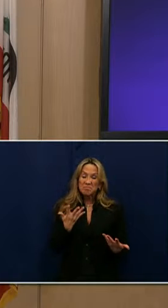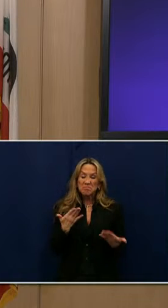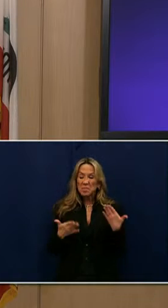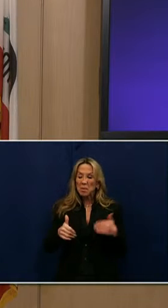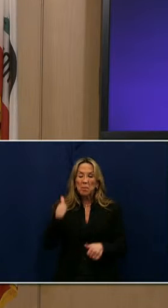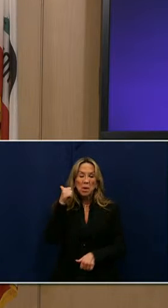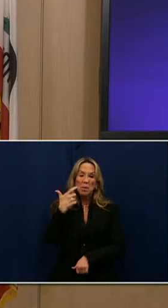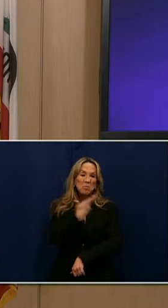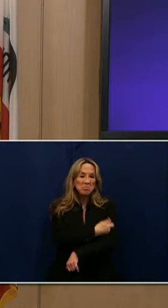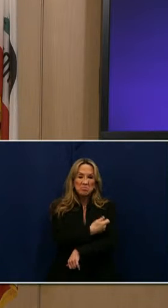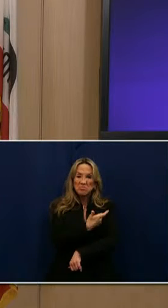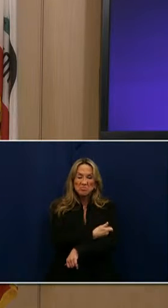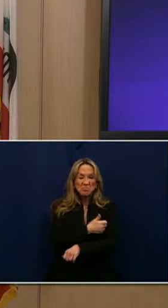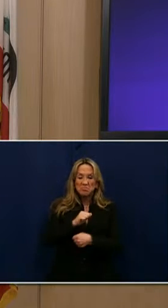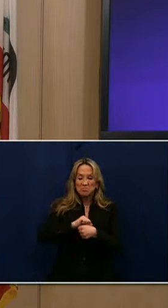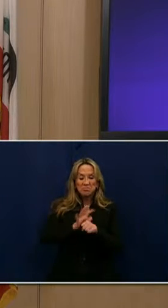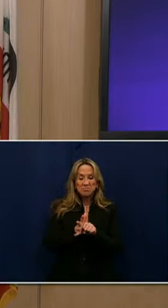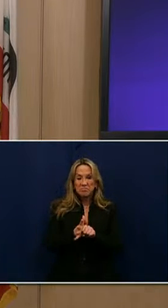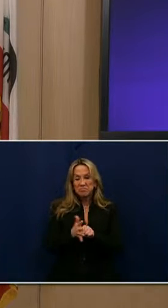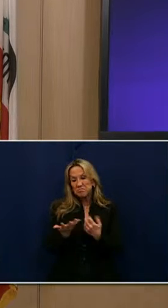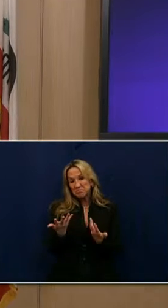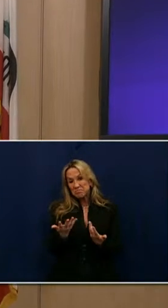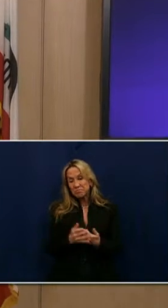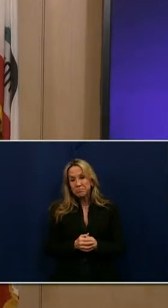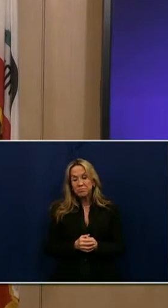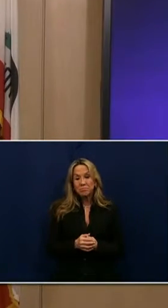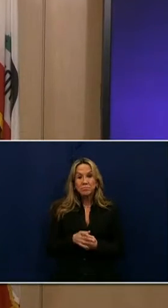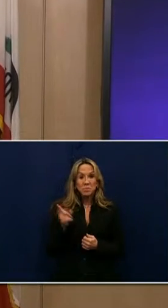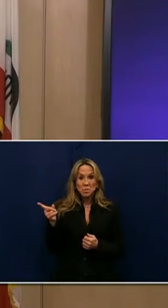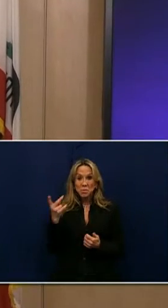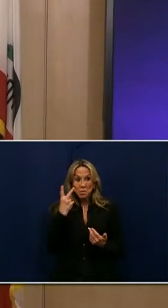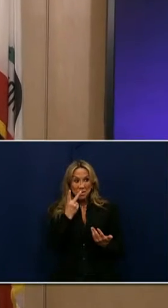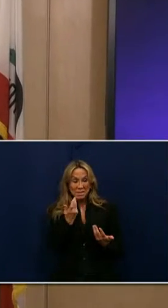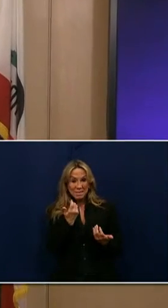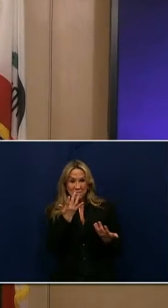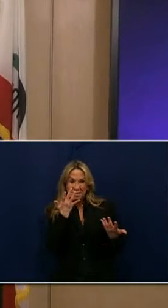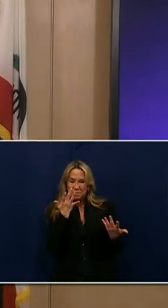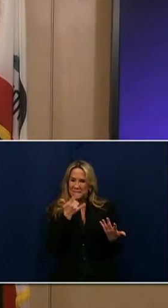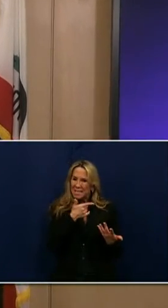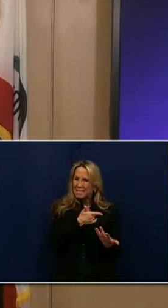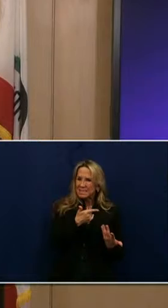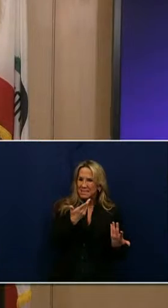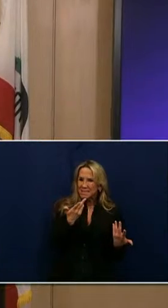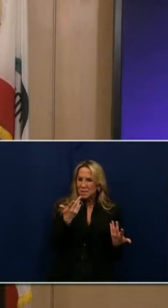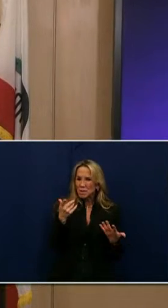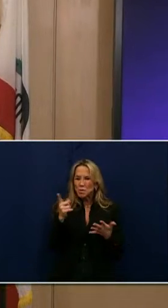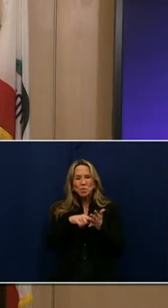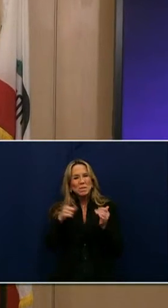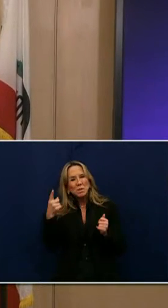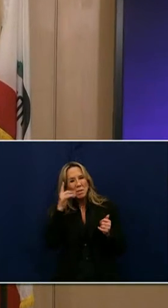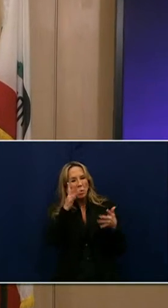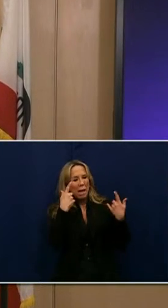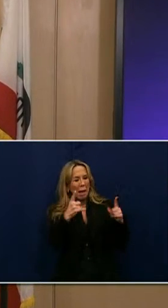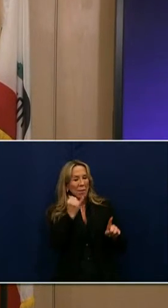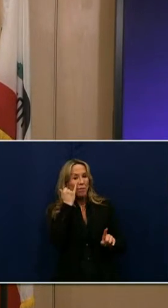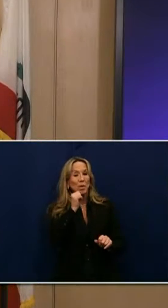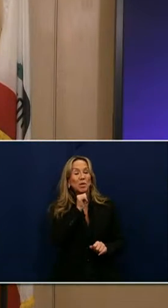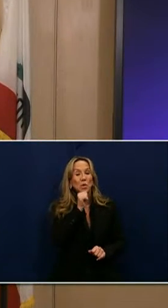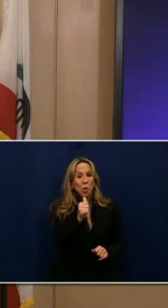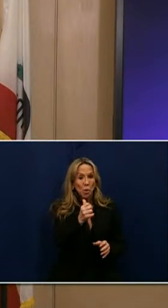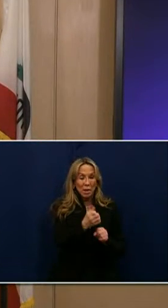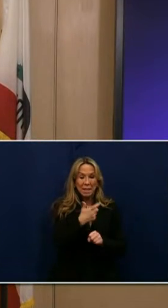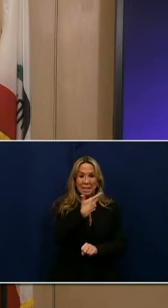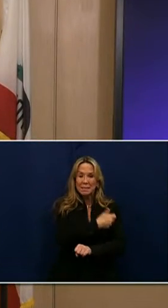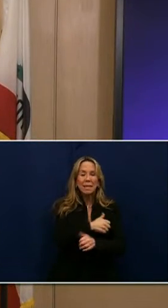get the coronavirus vaccine, many citing any potential side effects as their reason not to get it. How does the county plan to